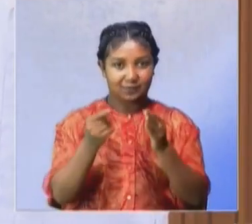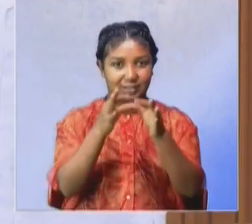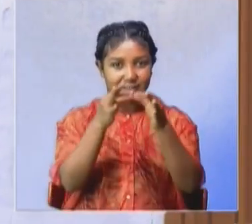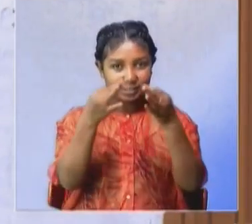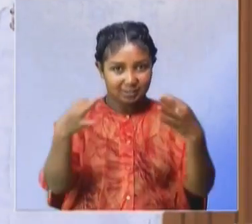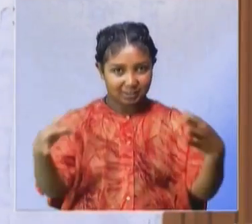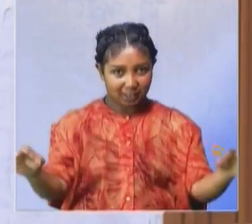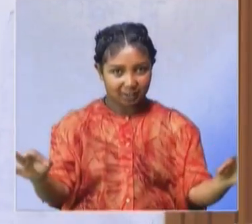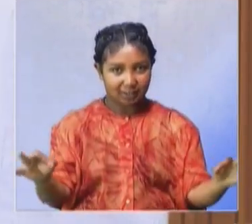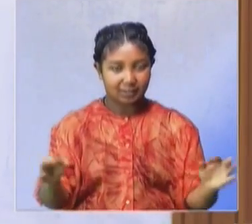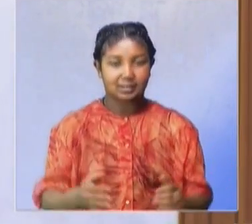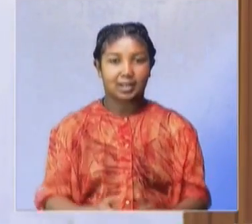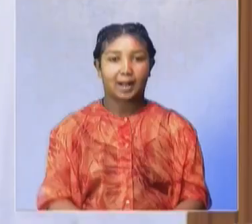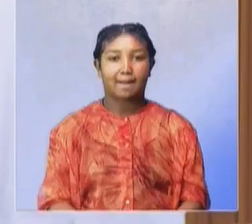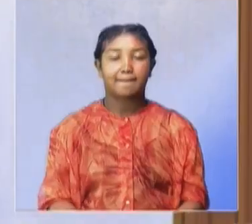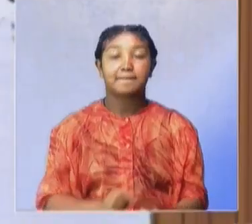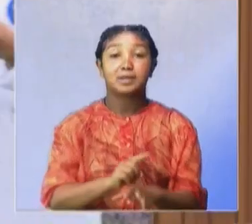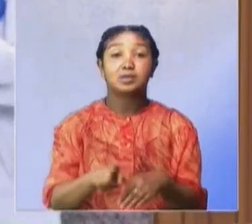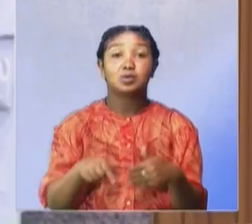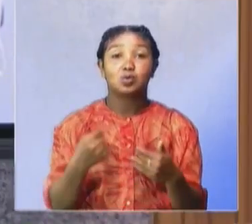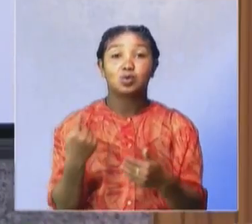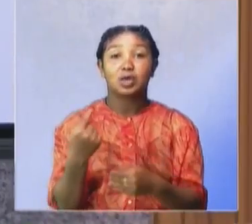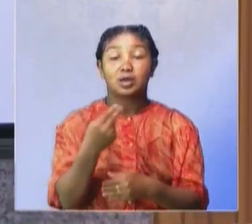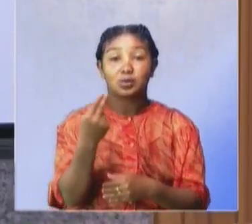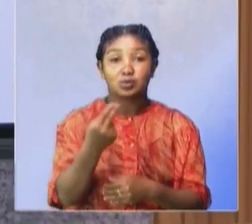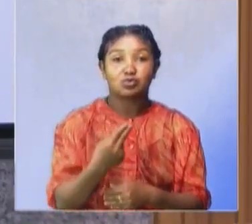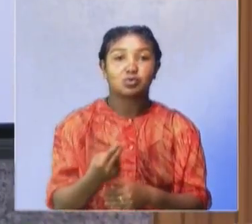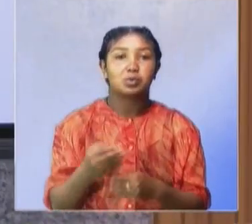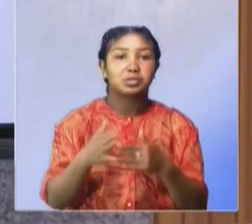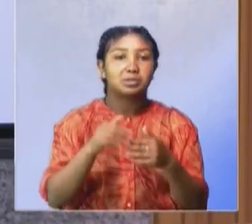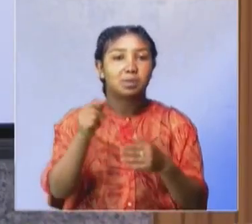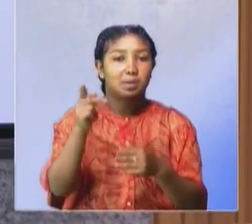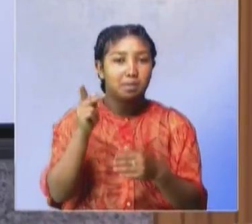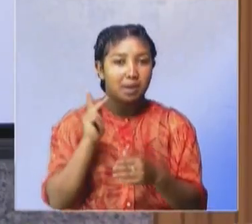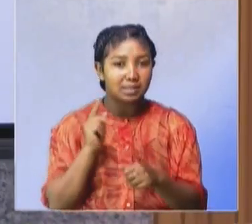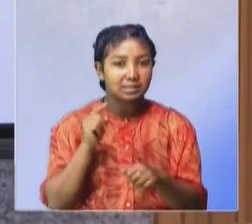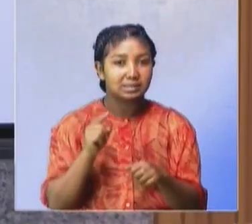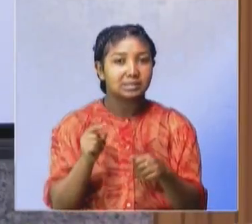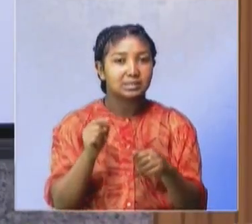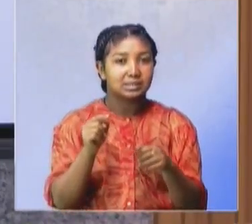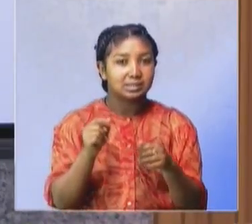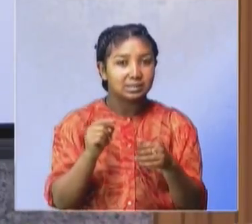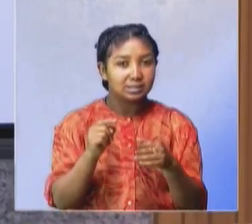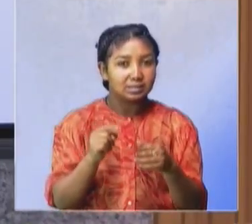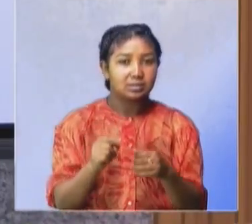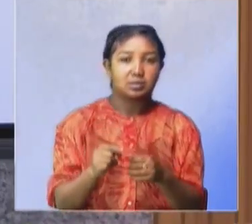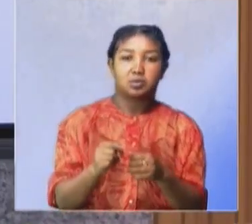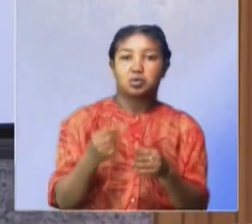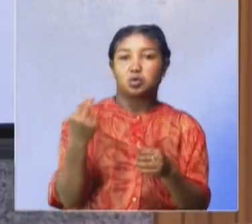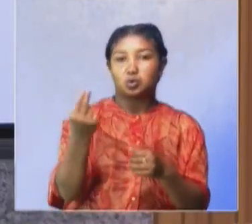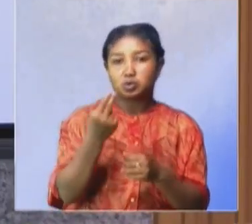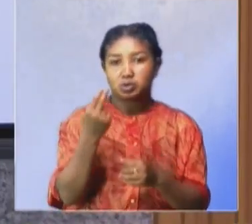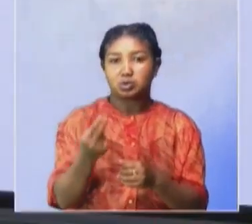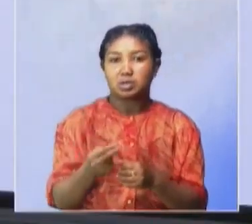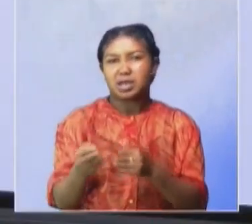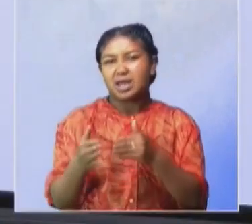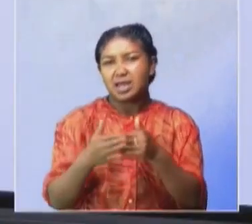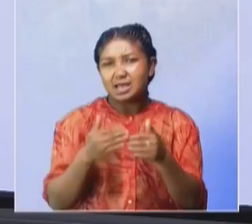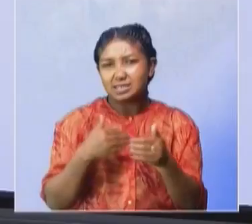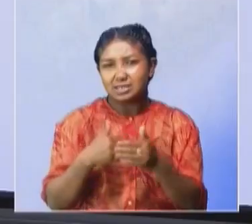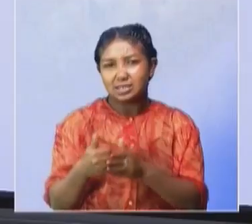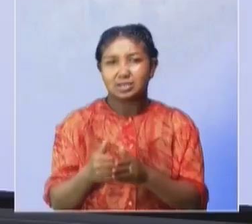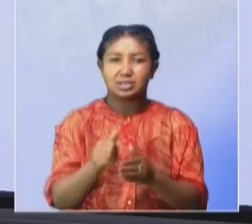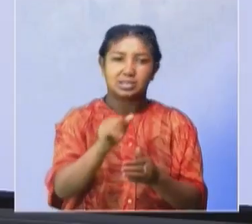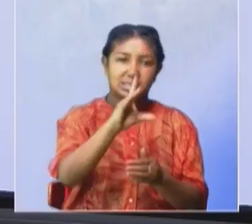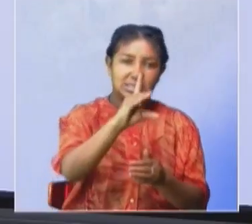one is negative. So we can use for simple past sentences where we can use easily